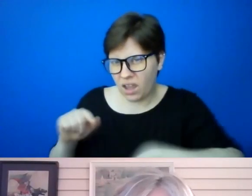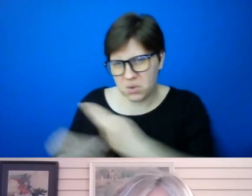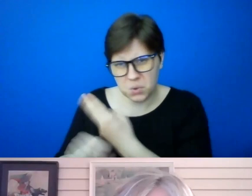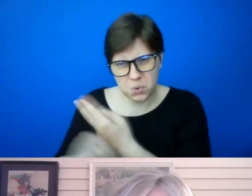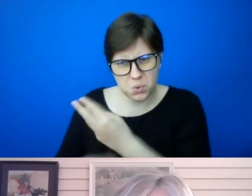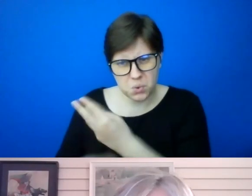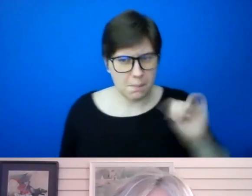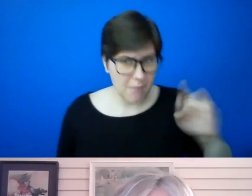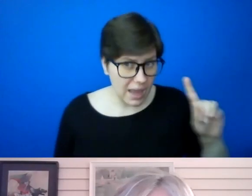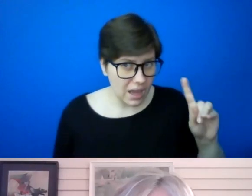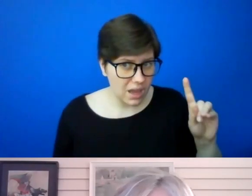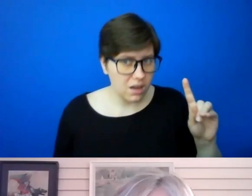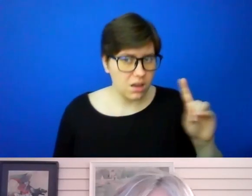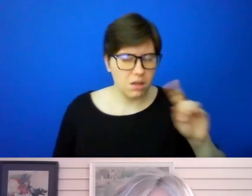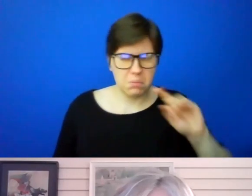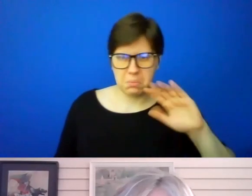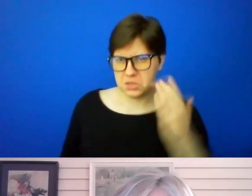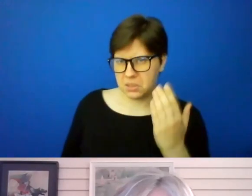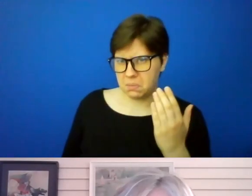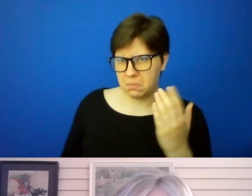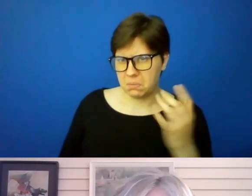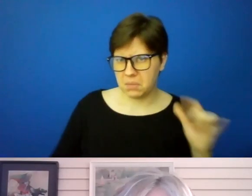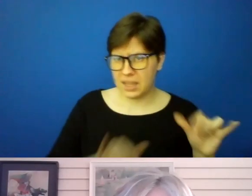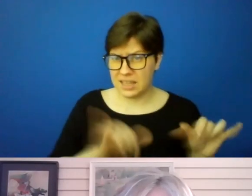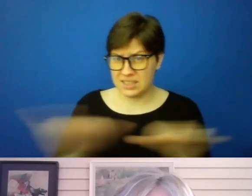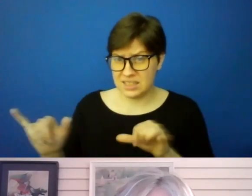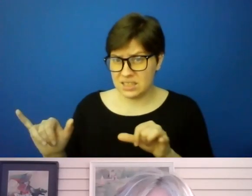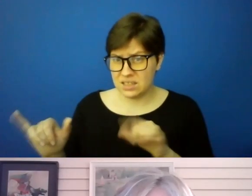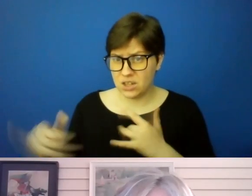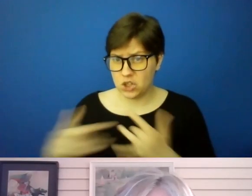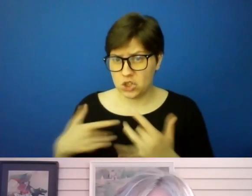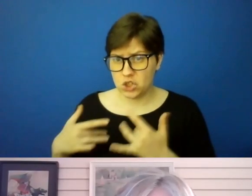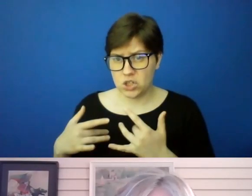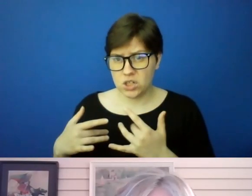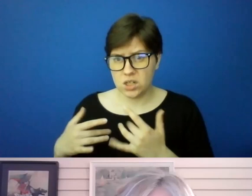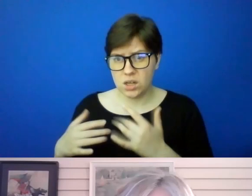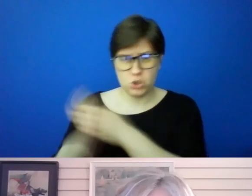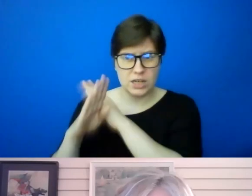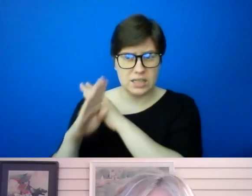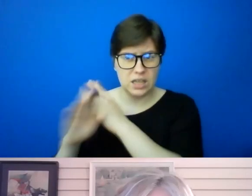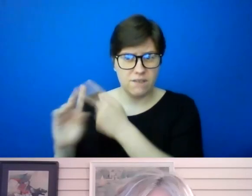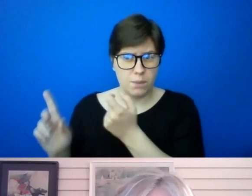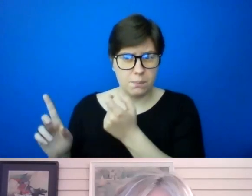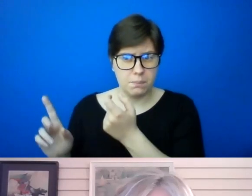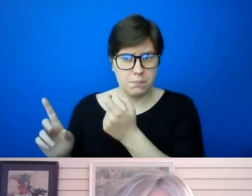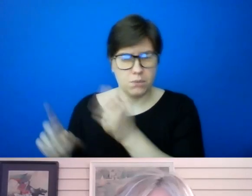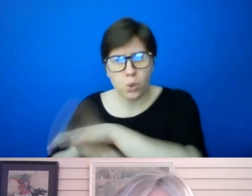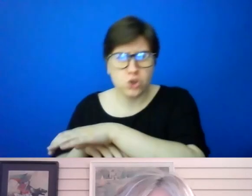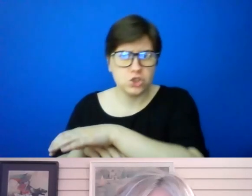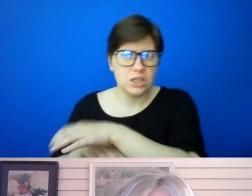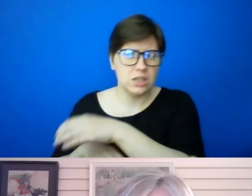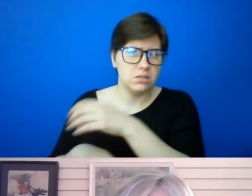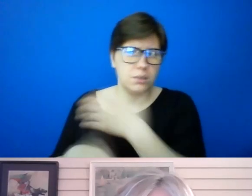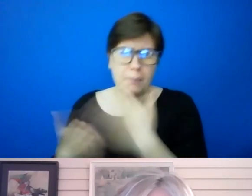MAID. But it seems that, to be consistent with your concern about protecting them from coercion or